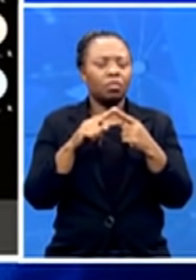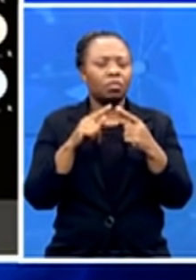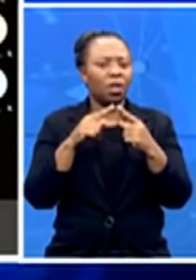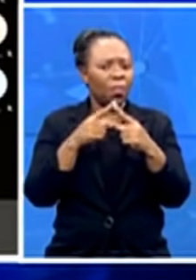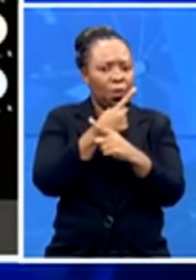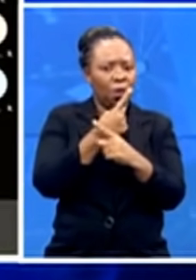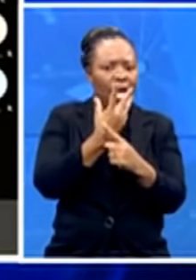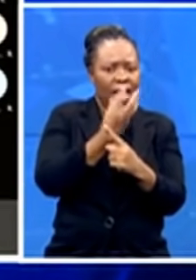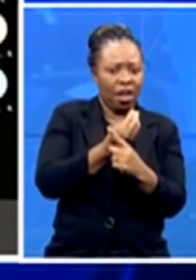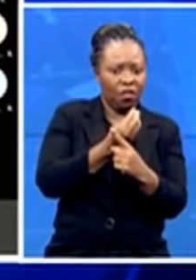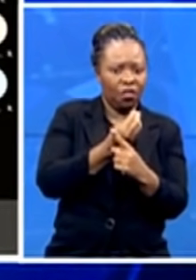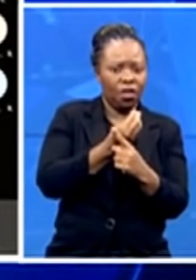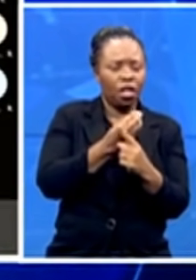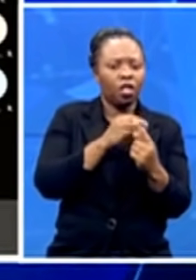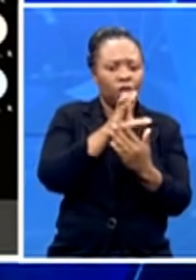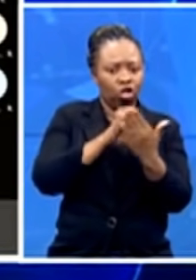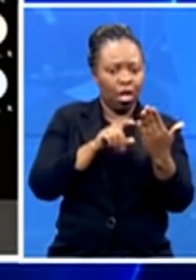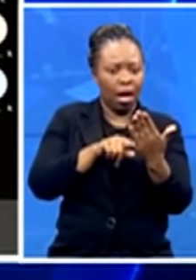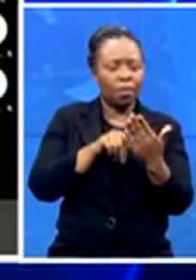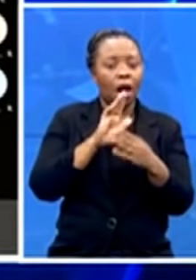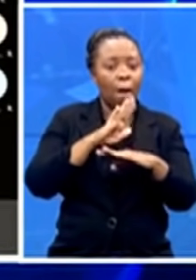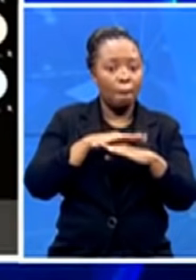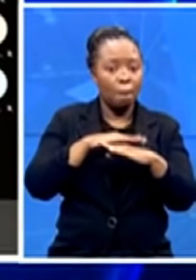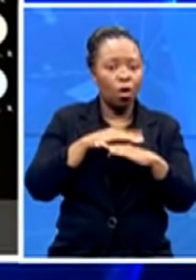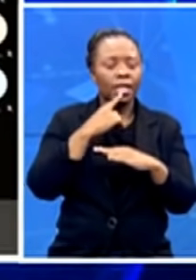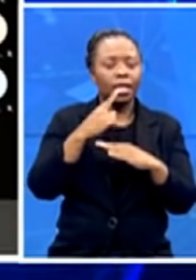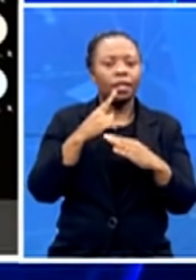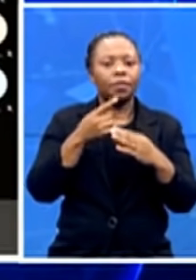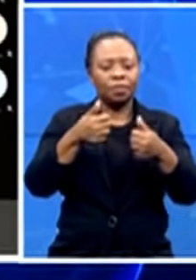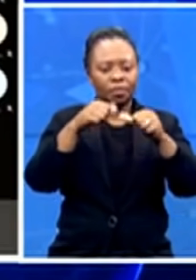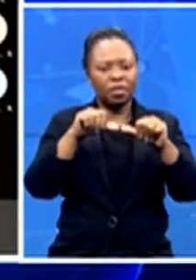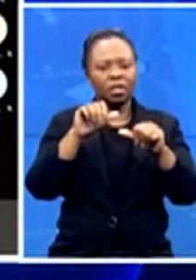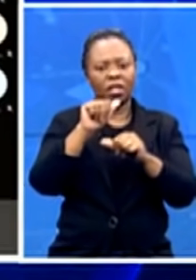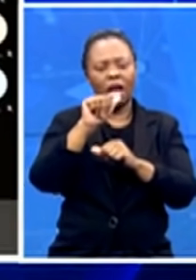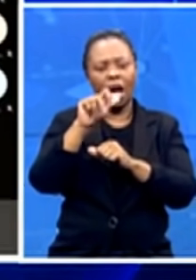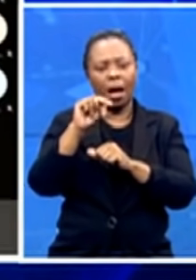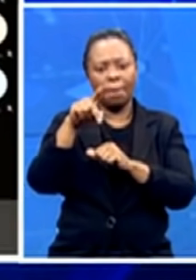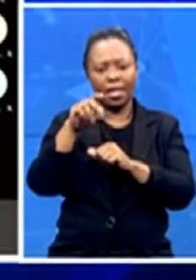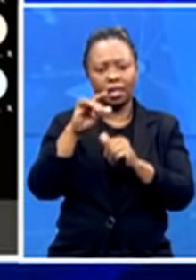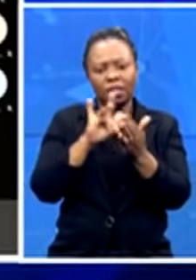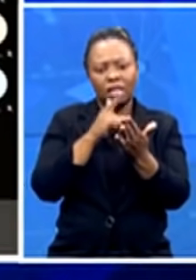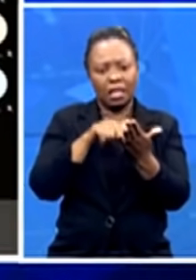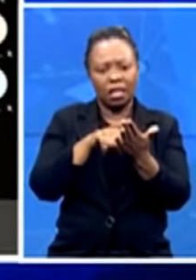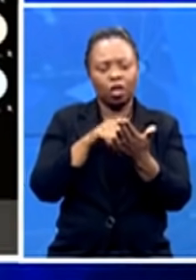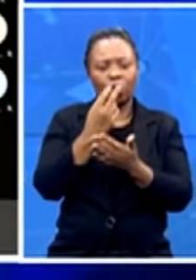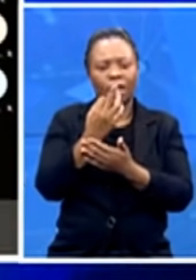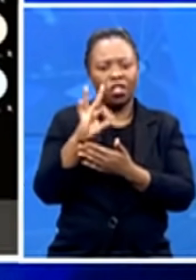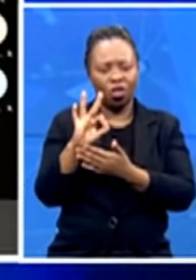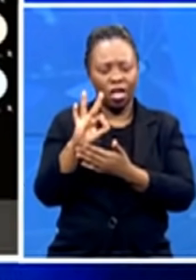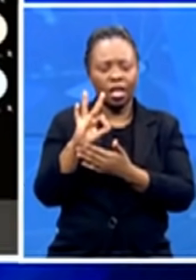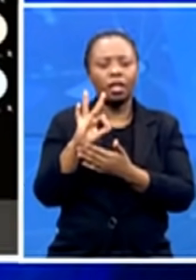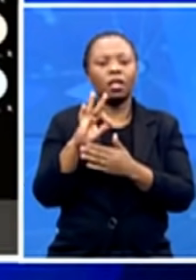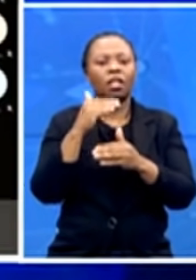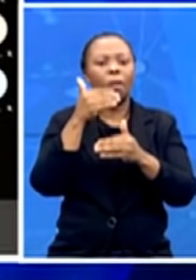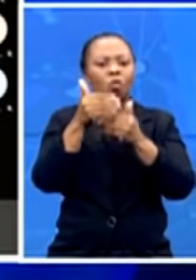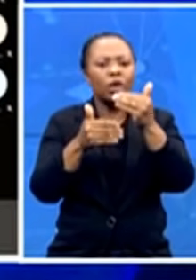argues that Appendix 3 of the ANC Constitution applies generally to all disciplinary processes, including a